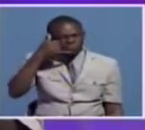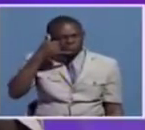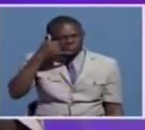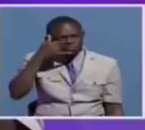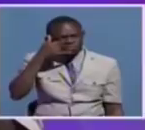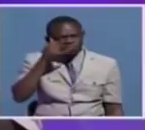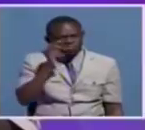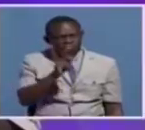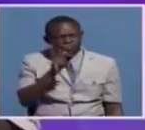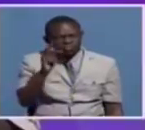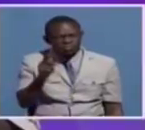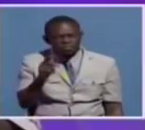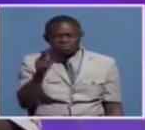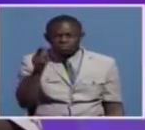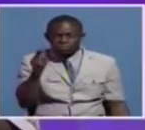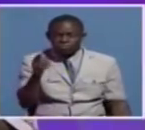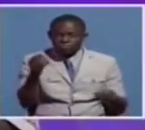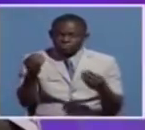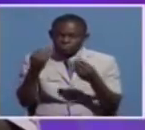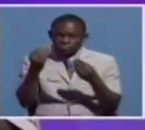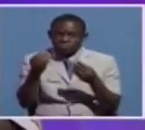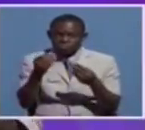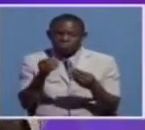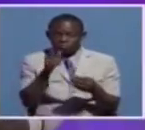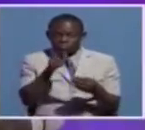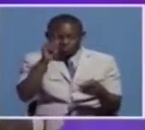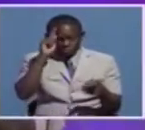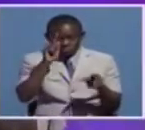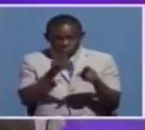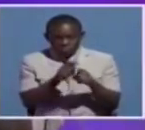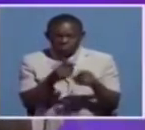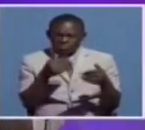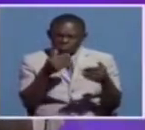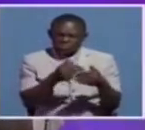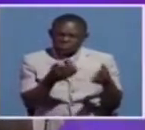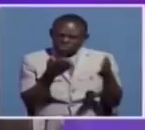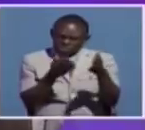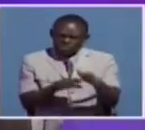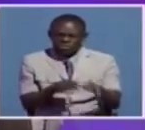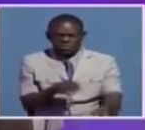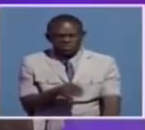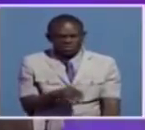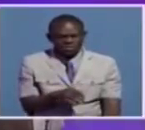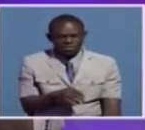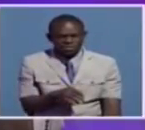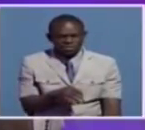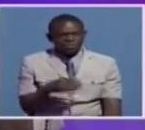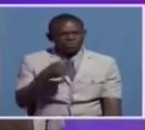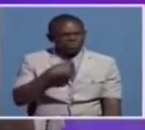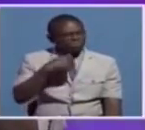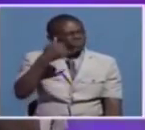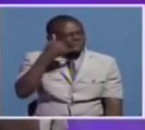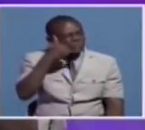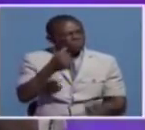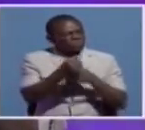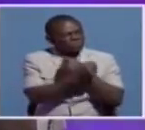now. That's the end. I was at UTH. And then I called State House. And I said, may I speak to my dad because his